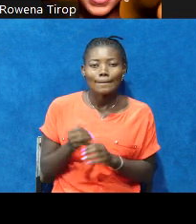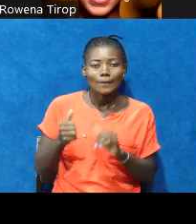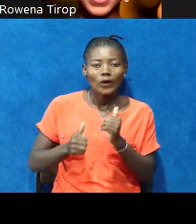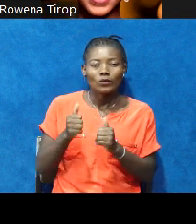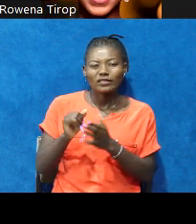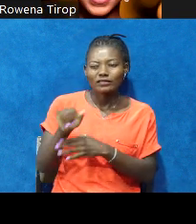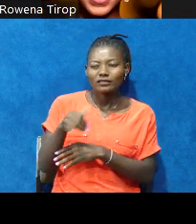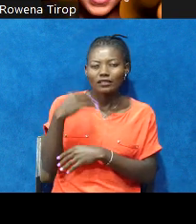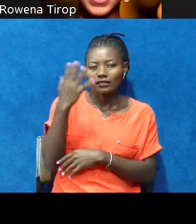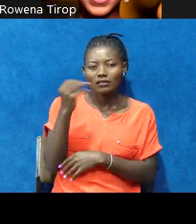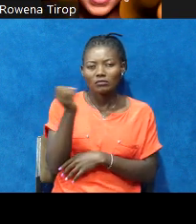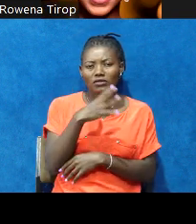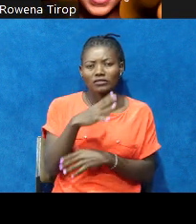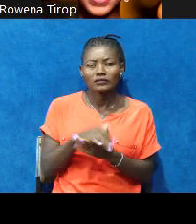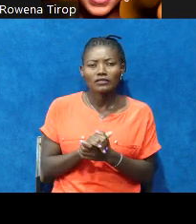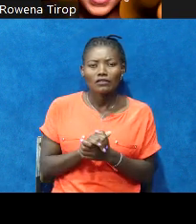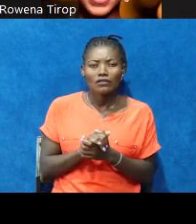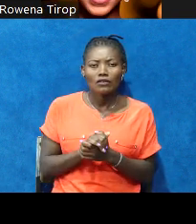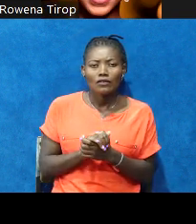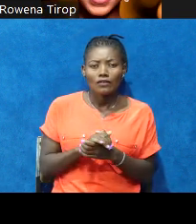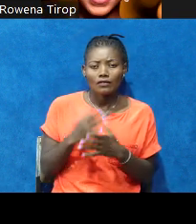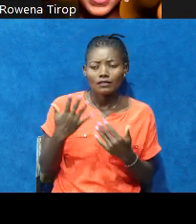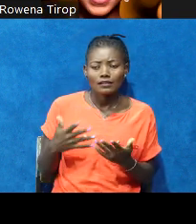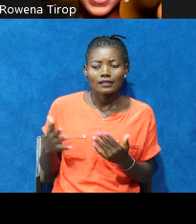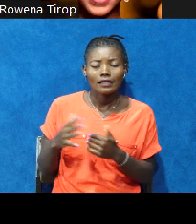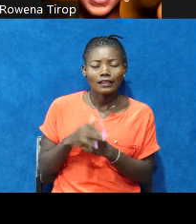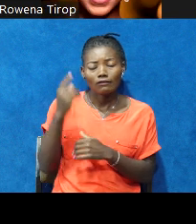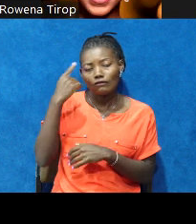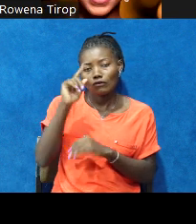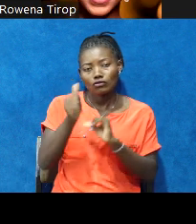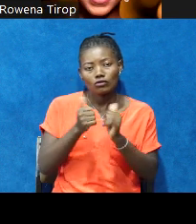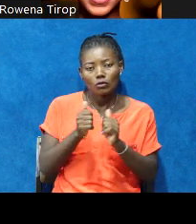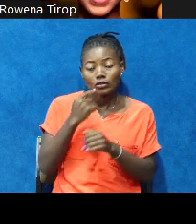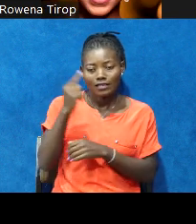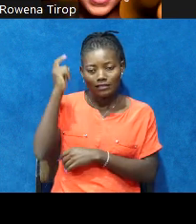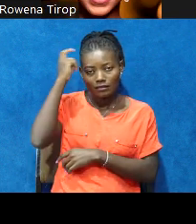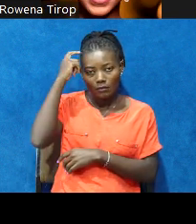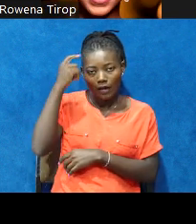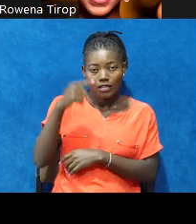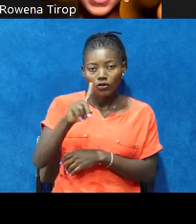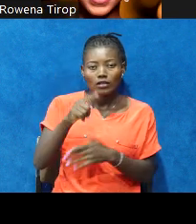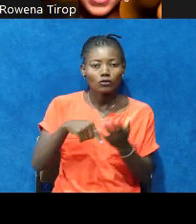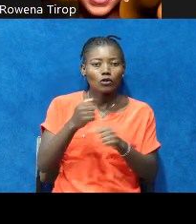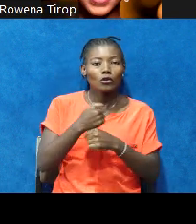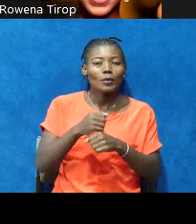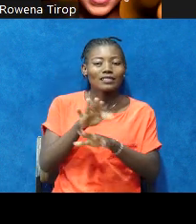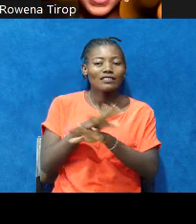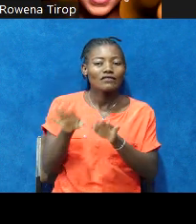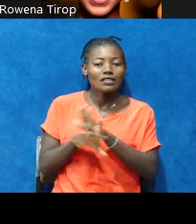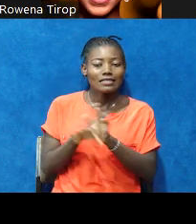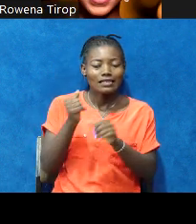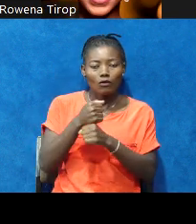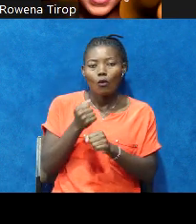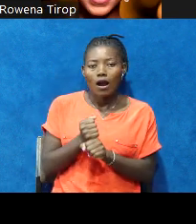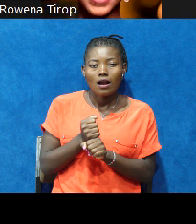is just a beautiful summary of the mental aspect of sports. He says, "Your mind is what makes everything else